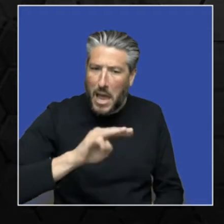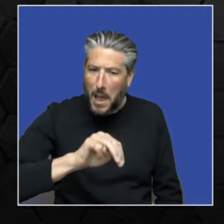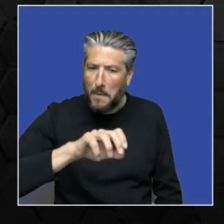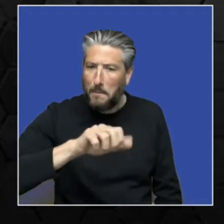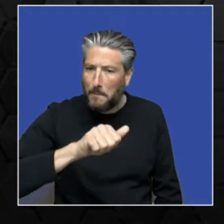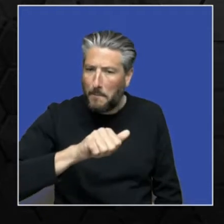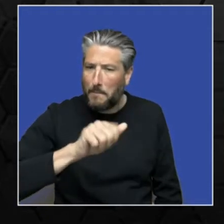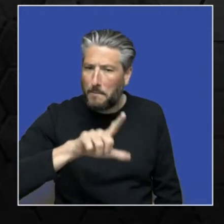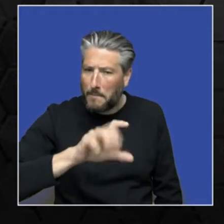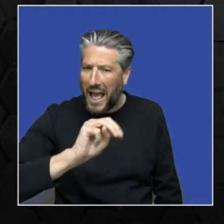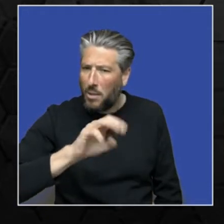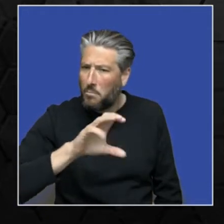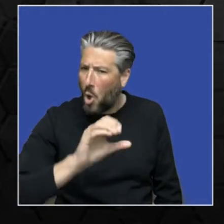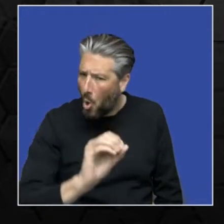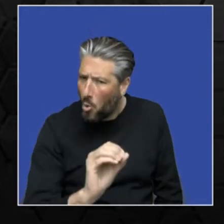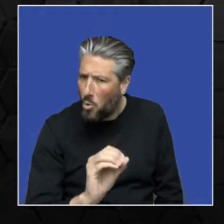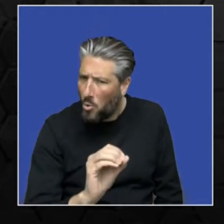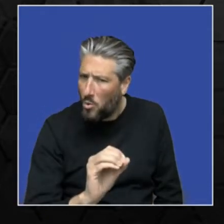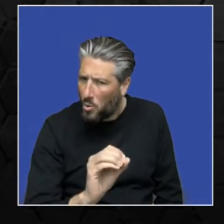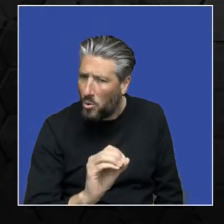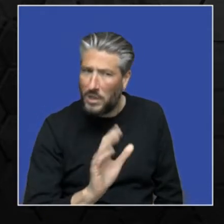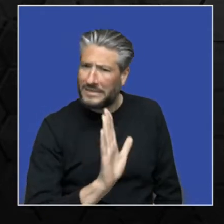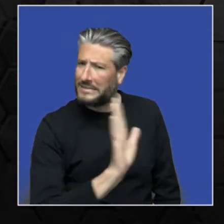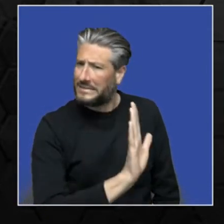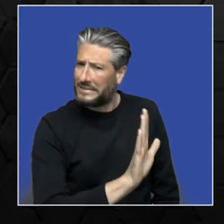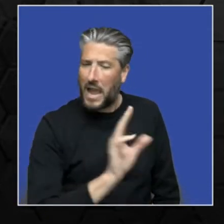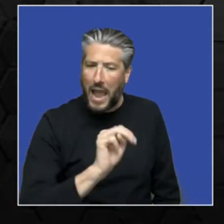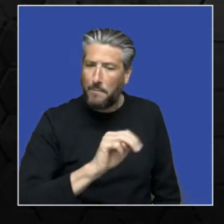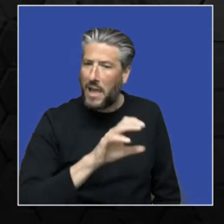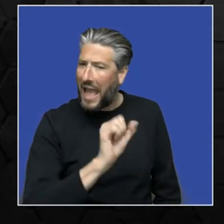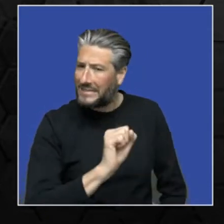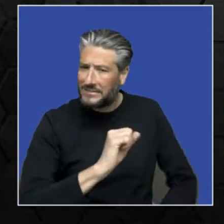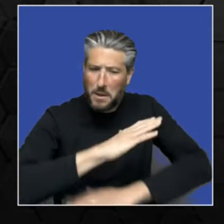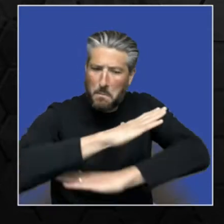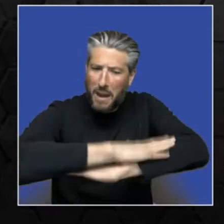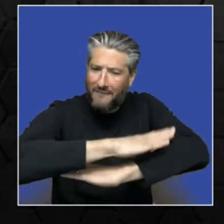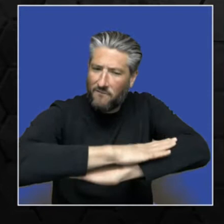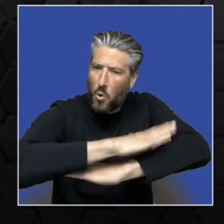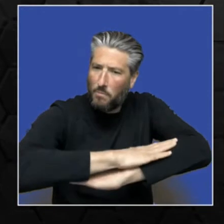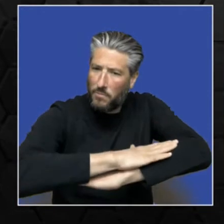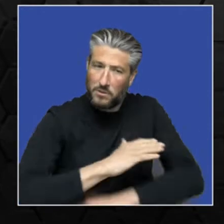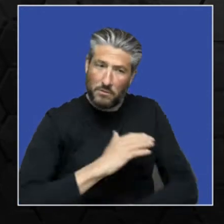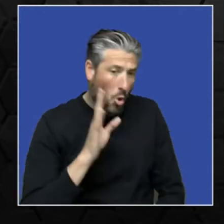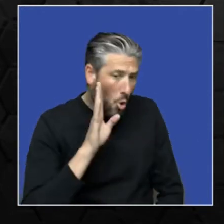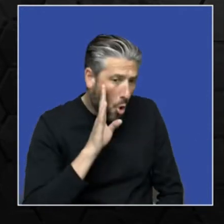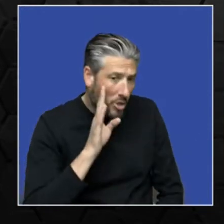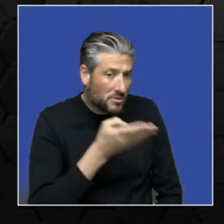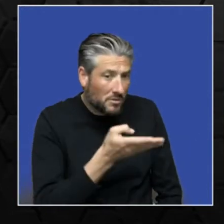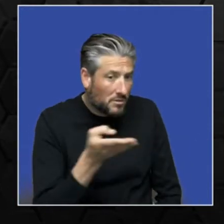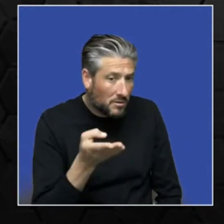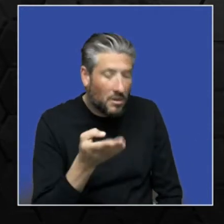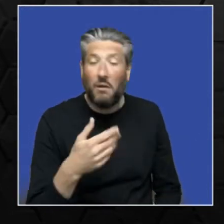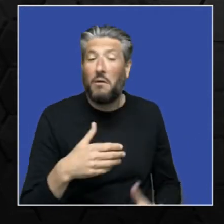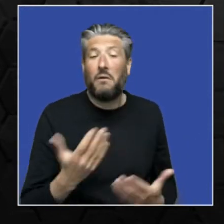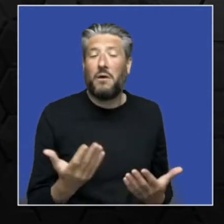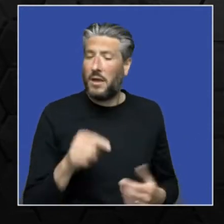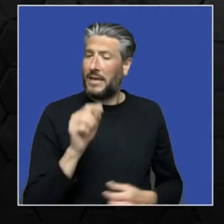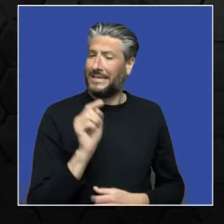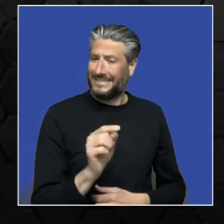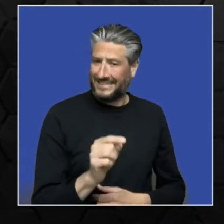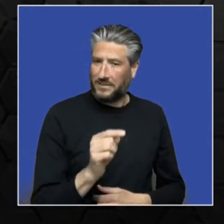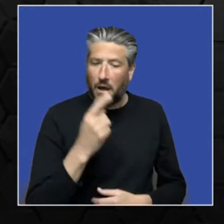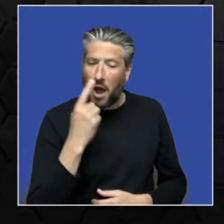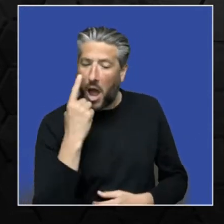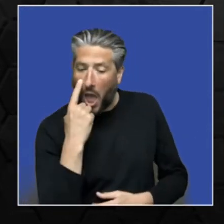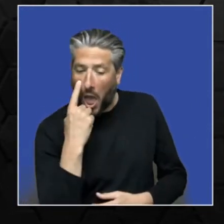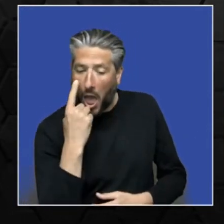product, or rather platform. And the idea is that you can actually experiment on artificial intelligence